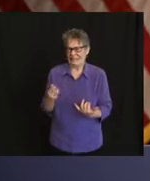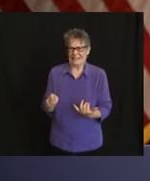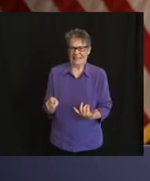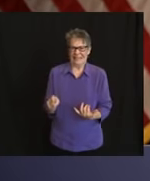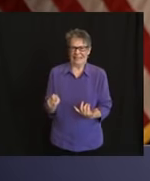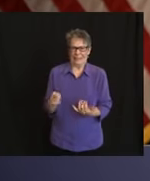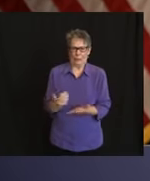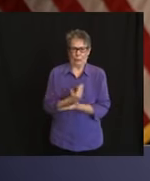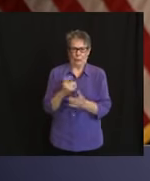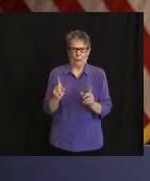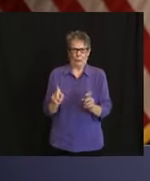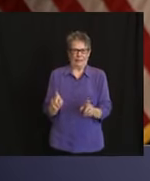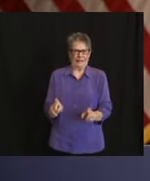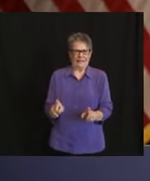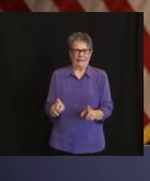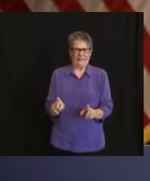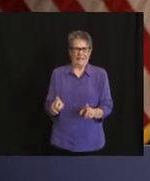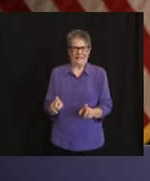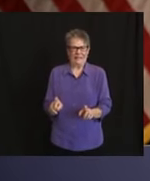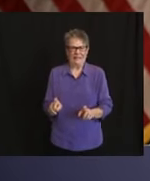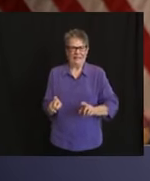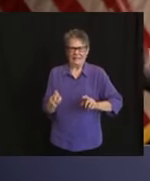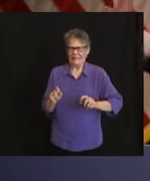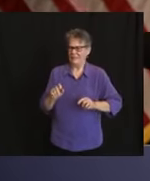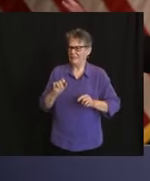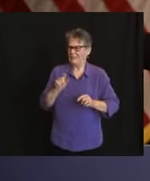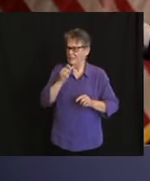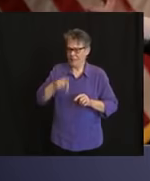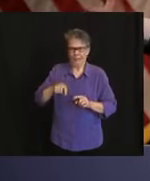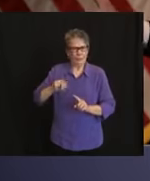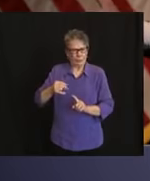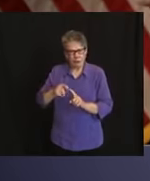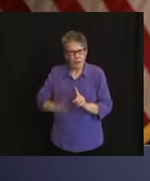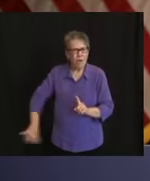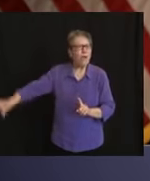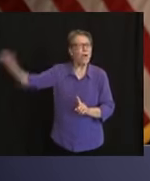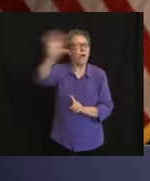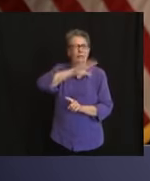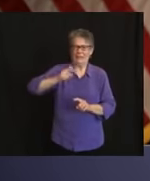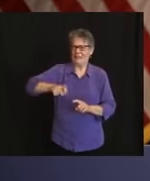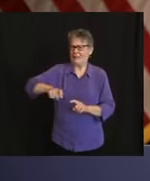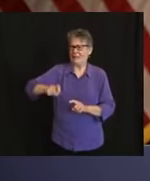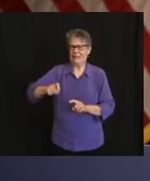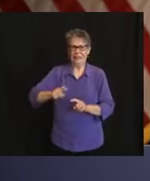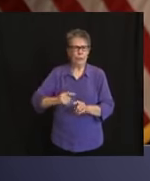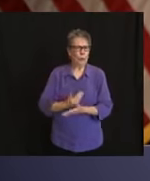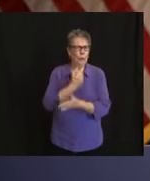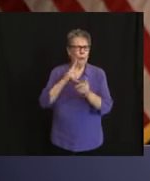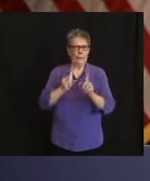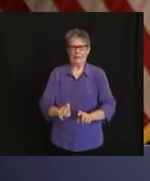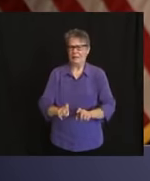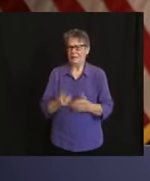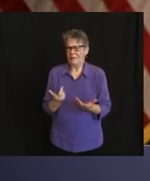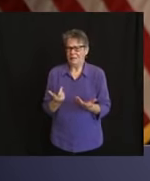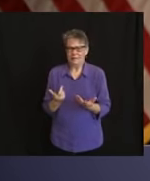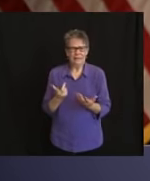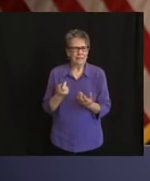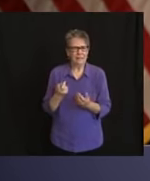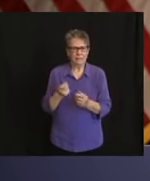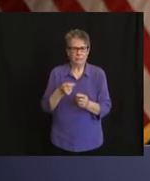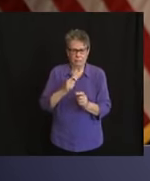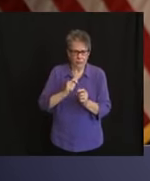that. Spikes in the future, again, I think I'll let the science should be the